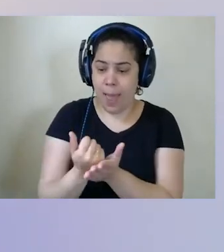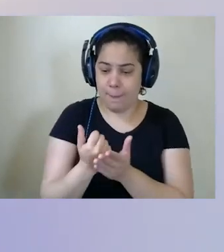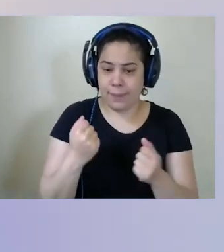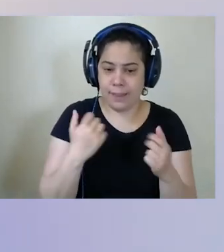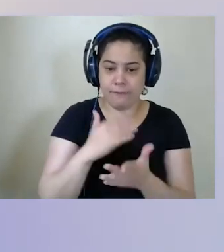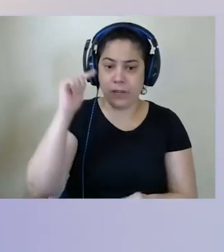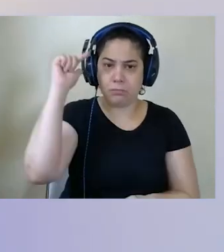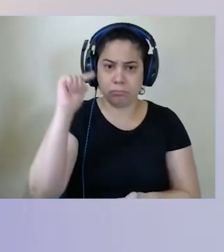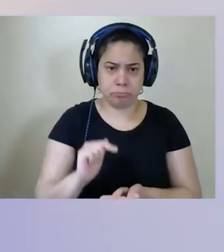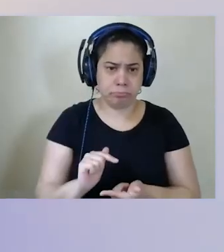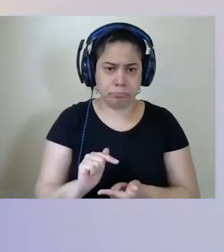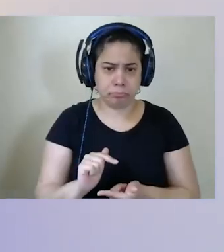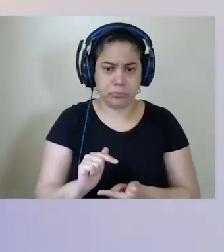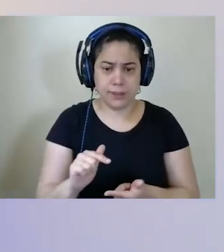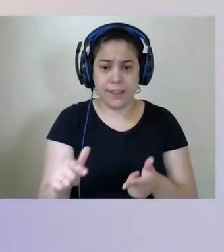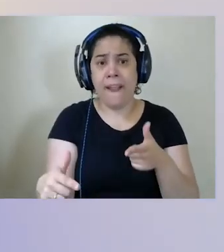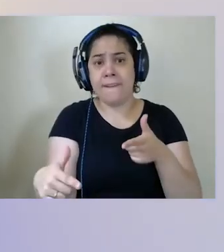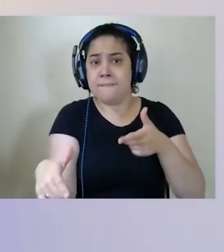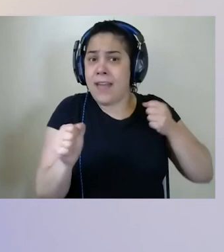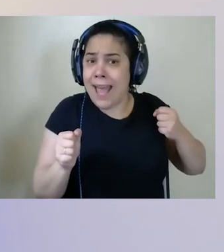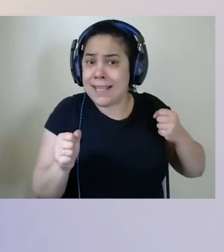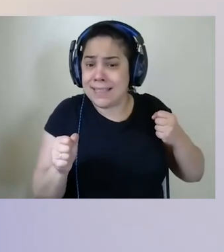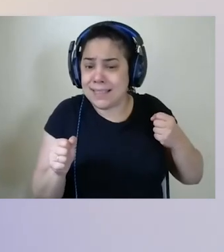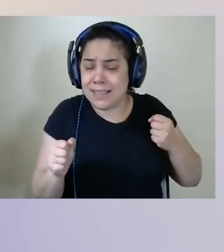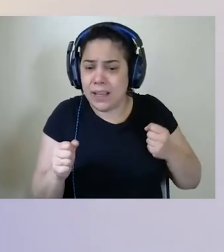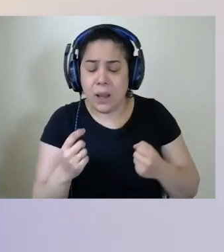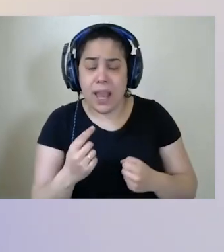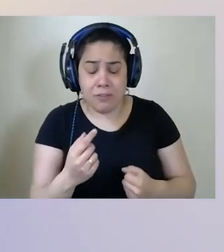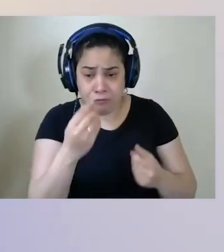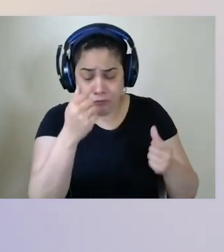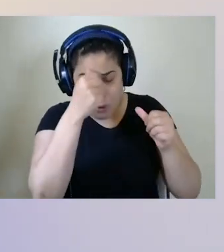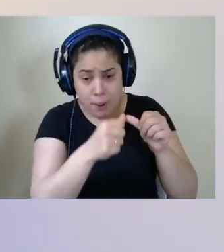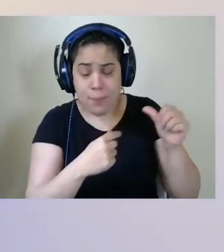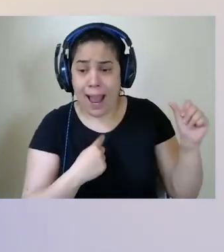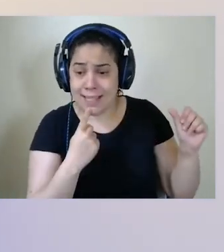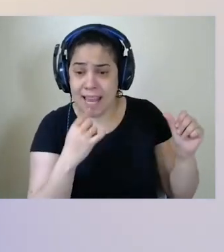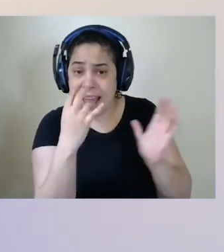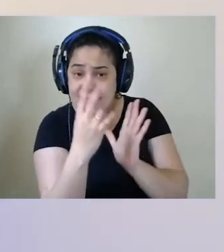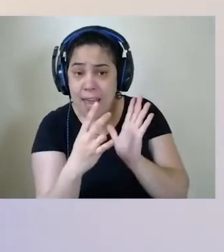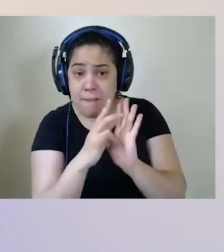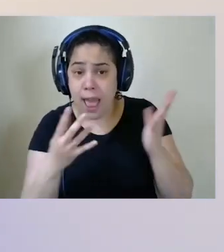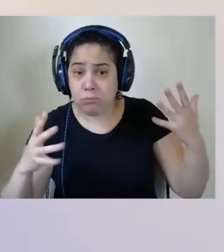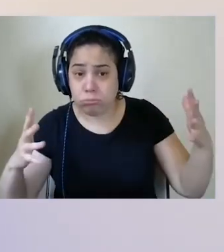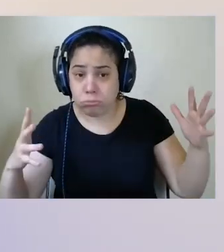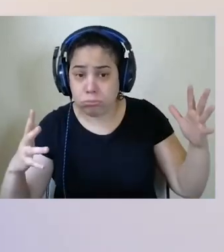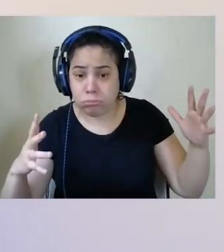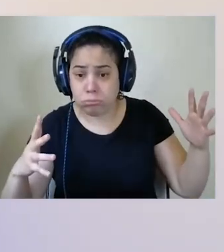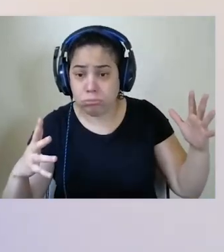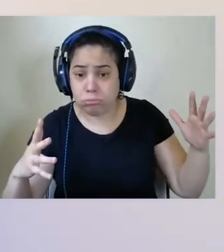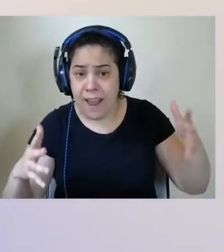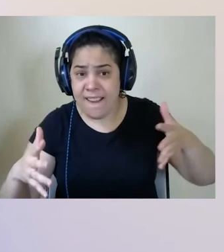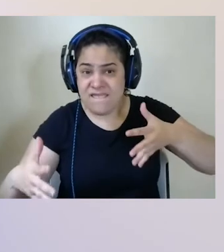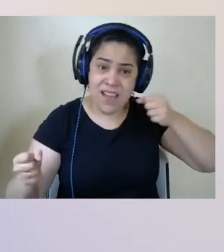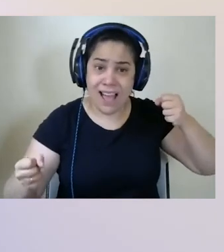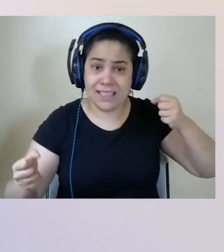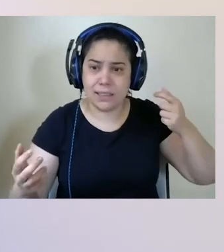done this quickly and this significantly, I had to learn it. But I